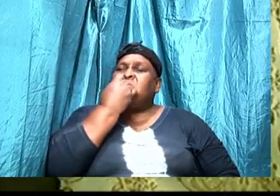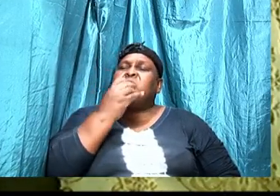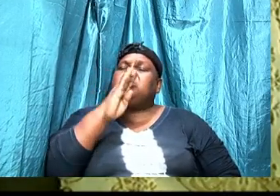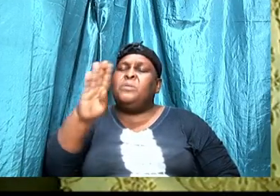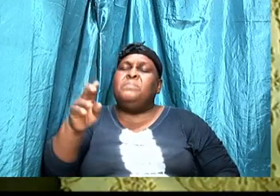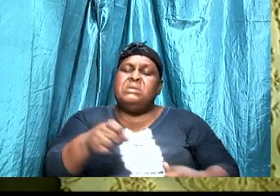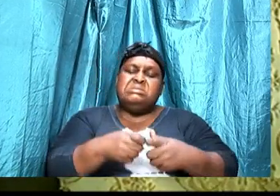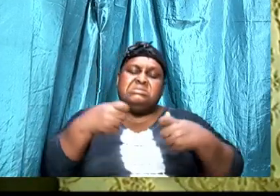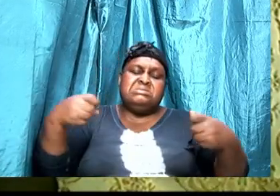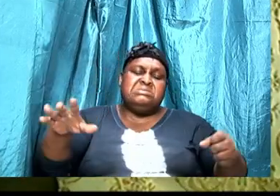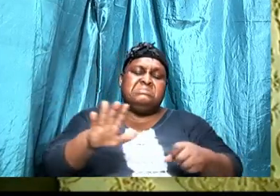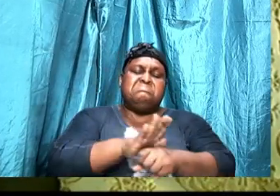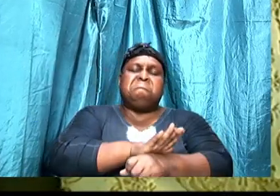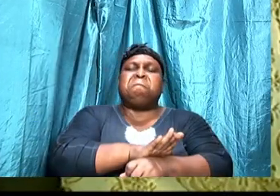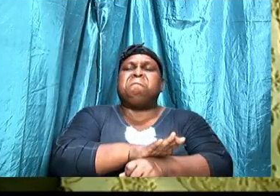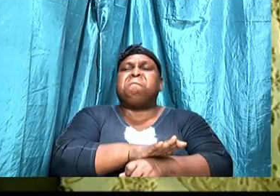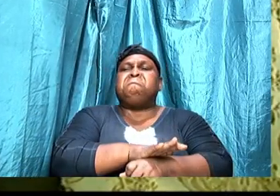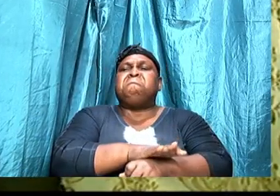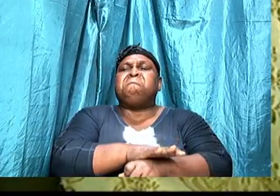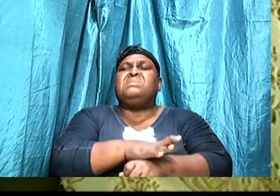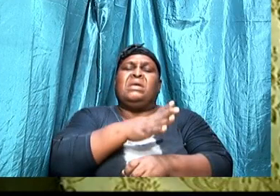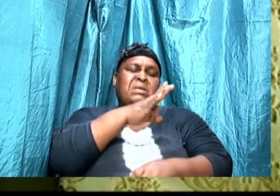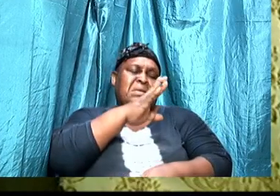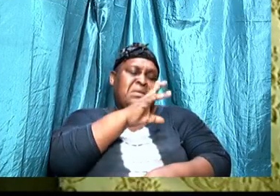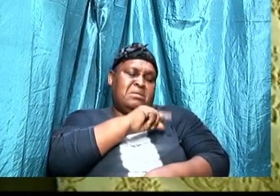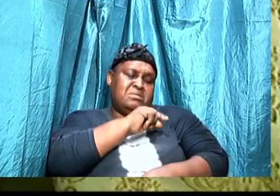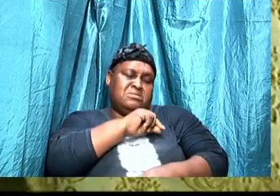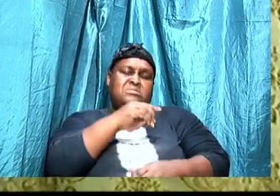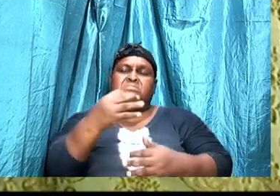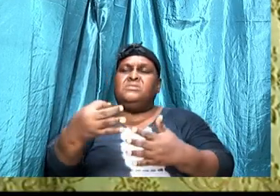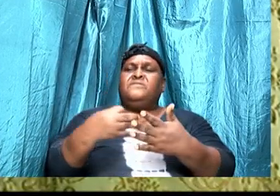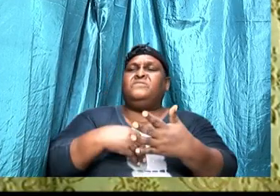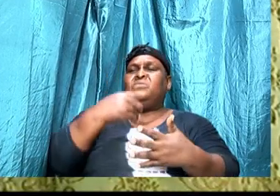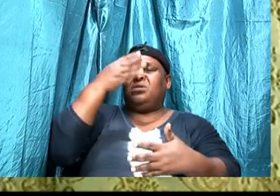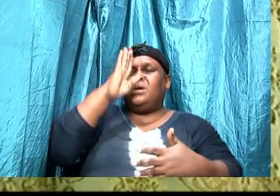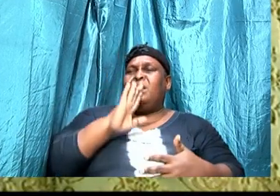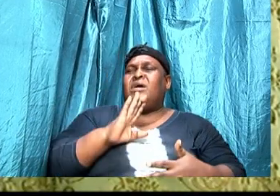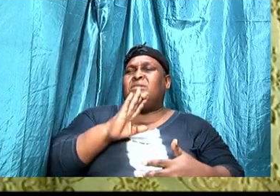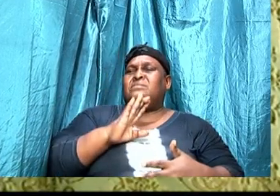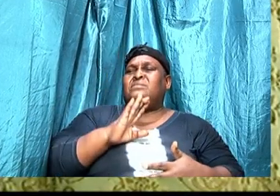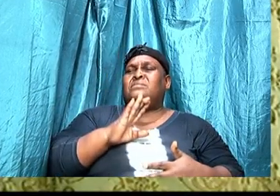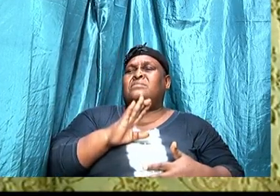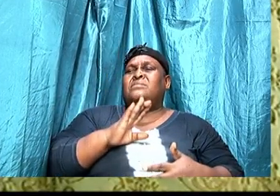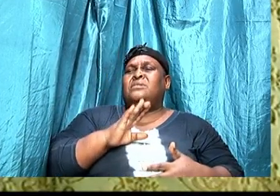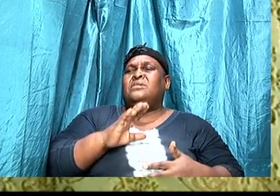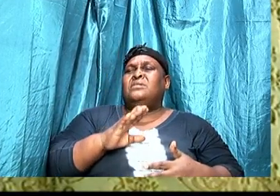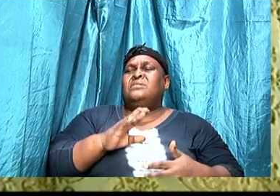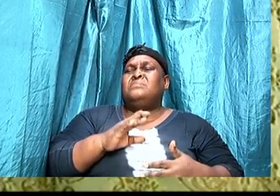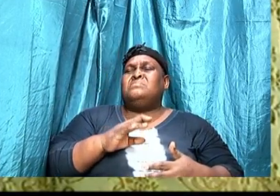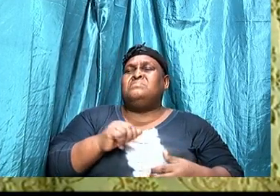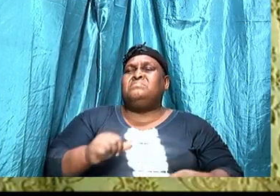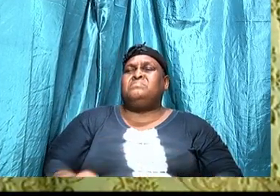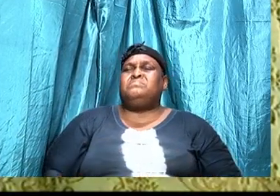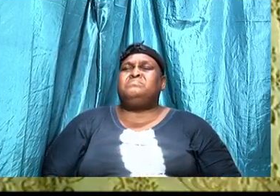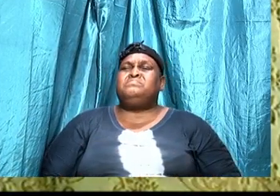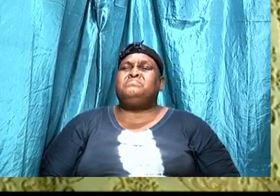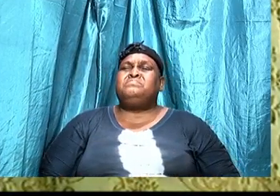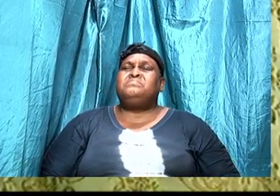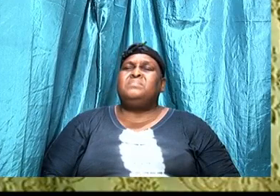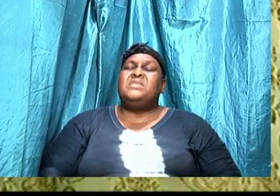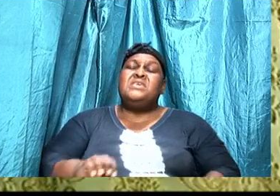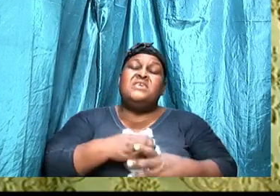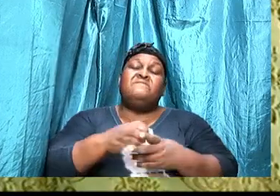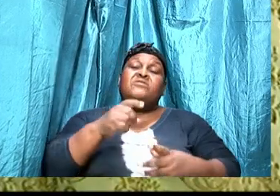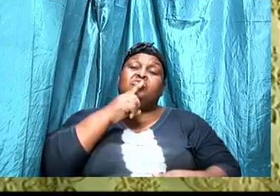sinners, are guilty before God. He said, given that also, given the fact